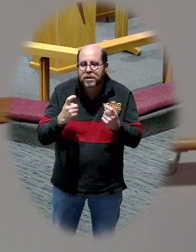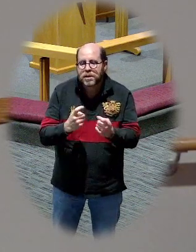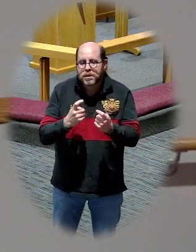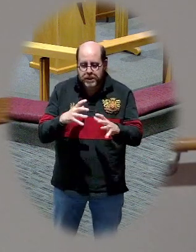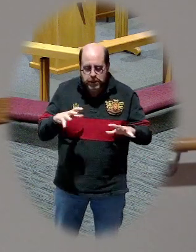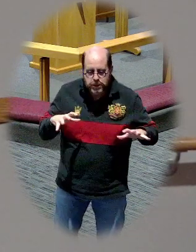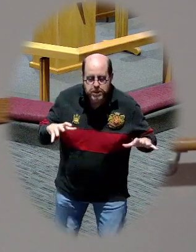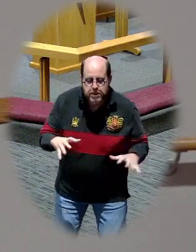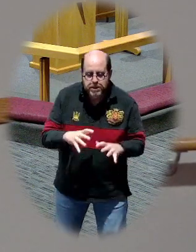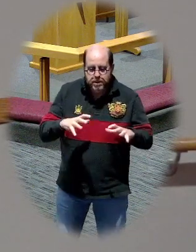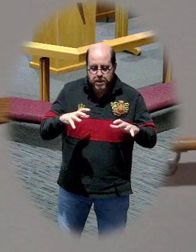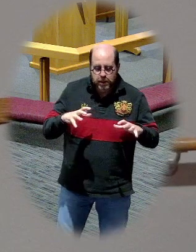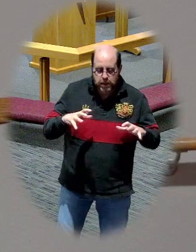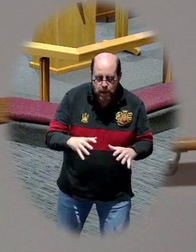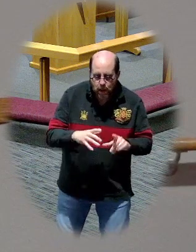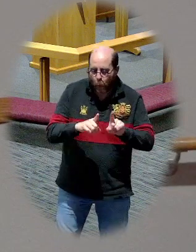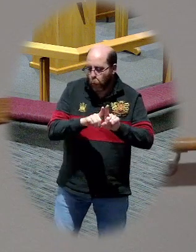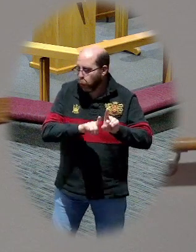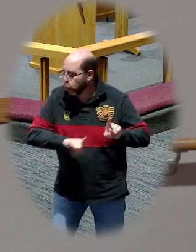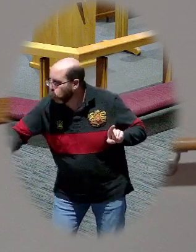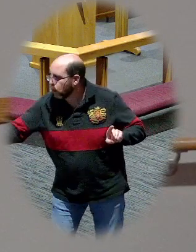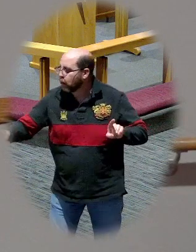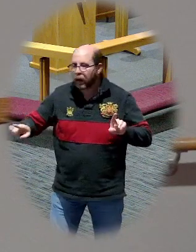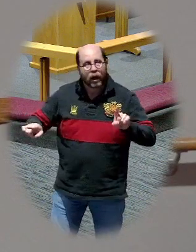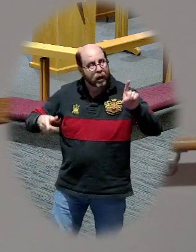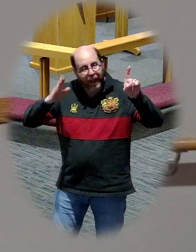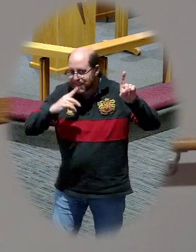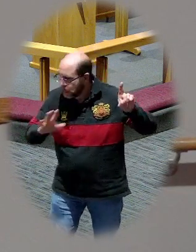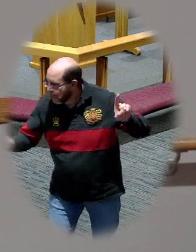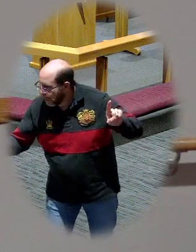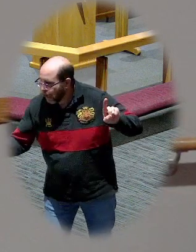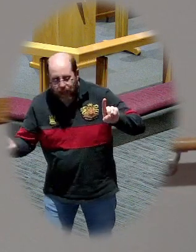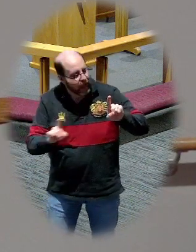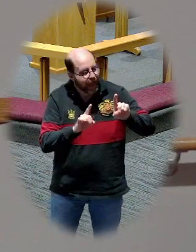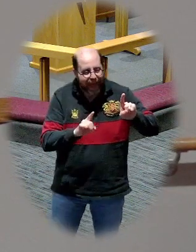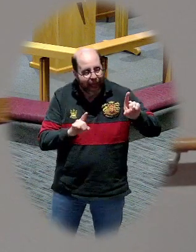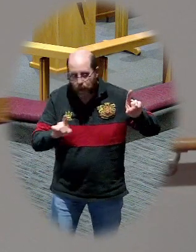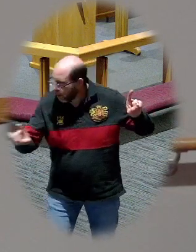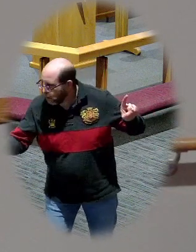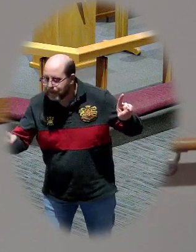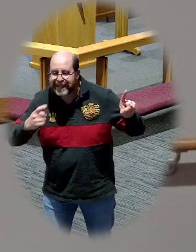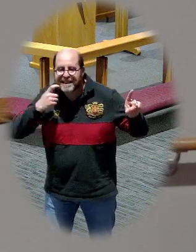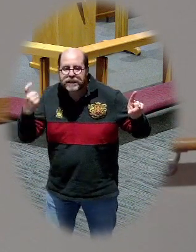us to keep us from being the people that God has created us to be.